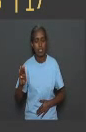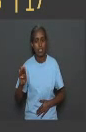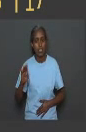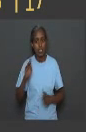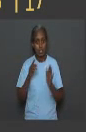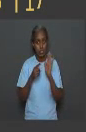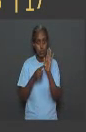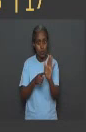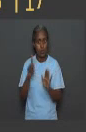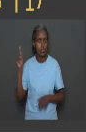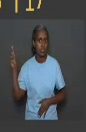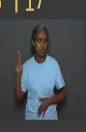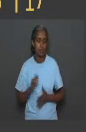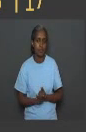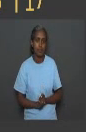shown here.